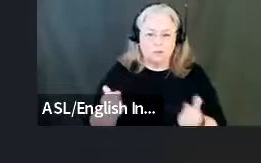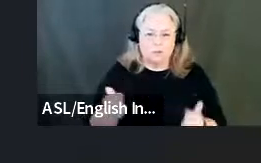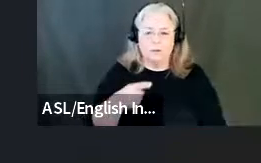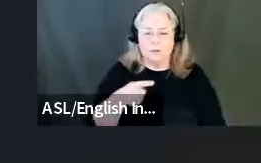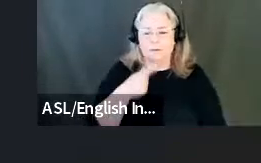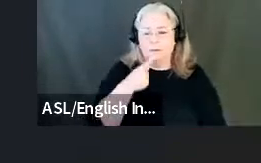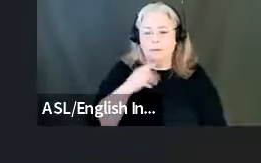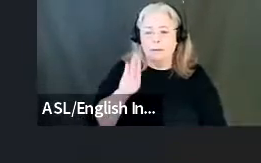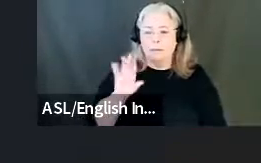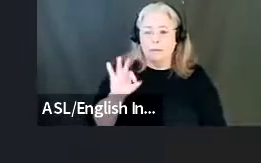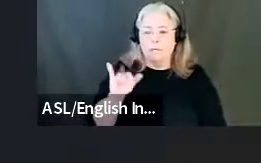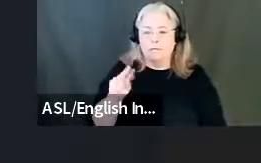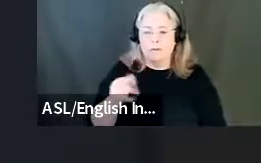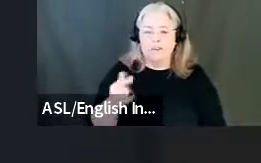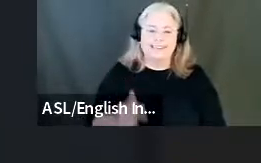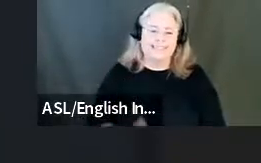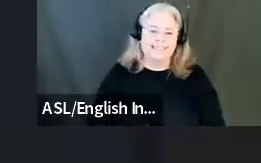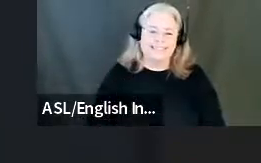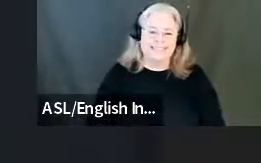Buffering.